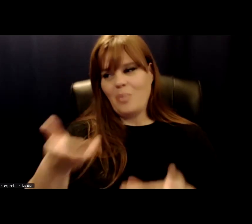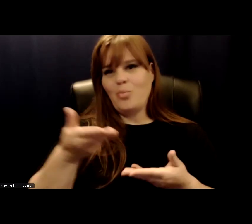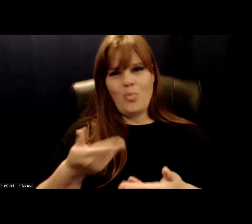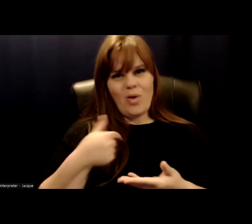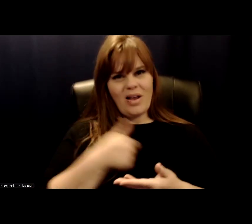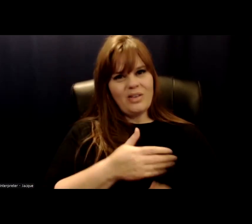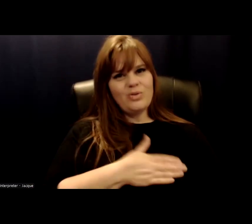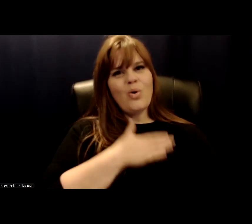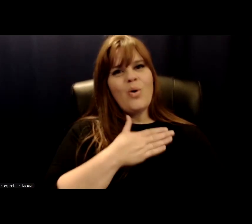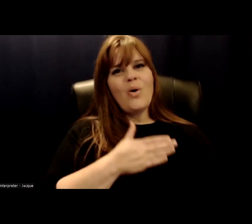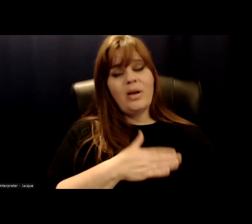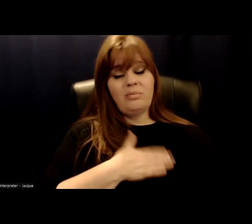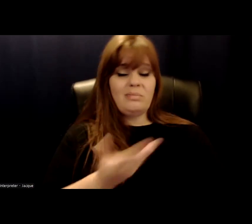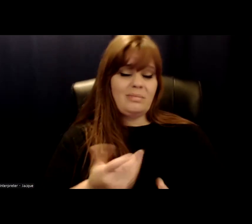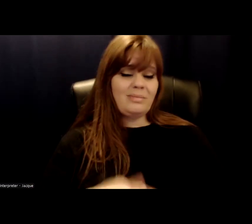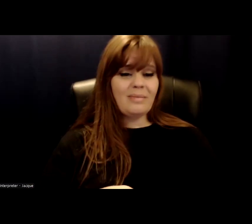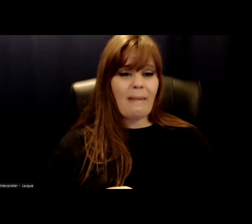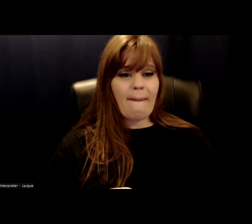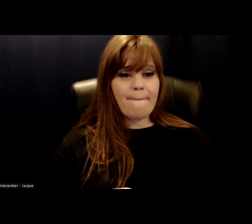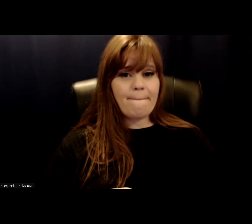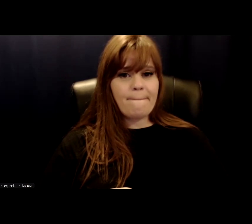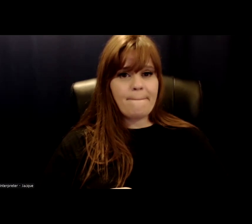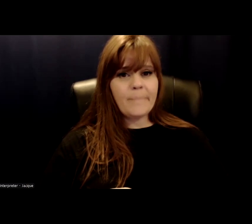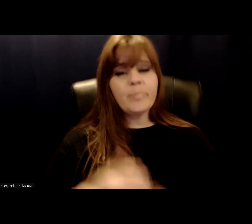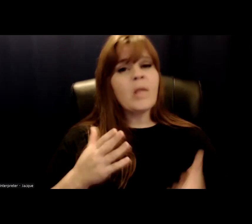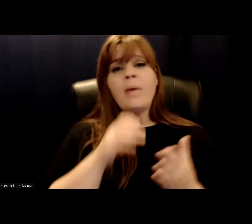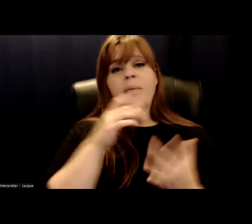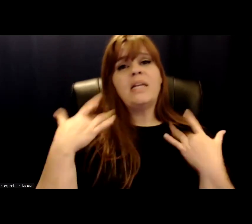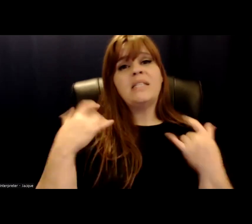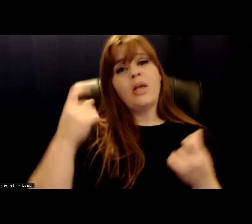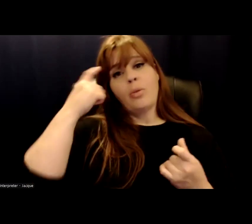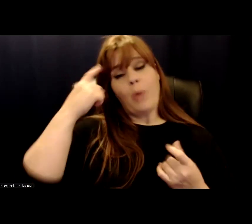And maybe they don't heal our brain immediately, but maybe they